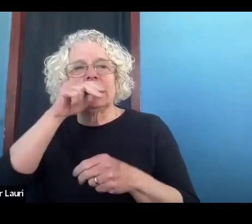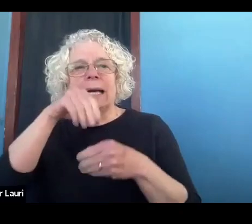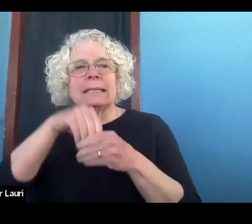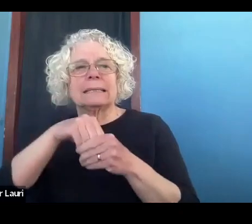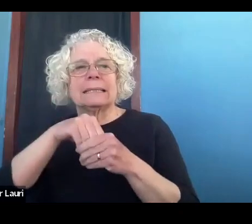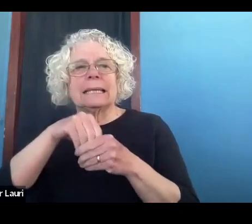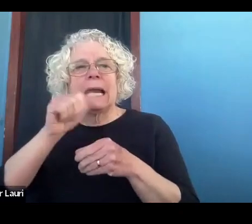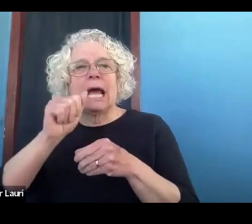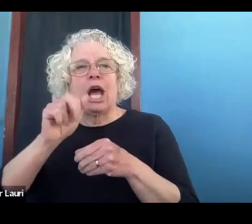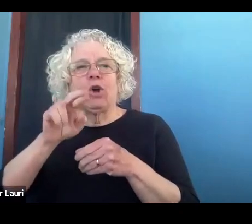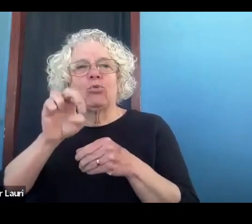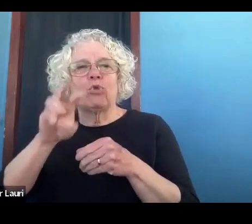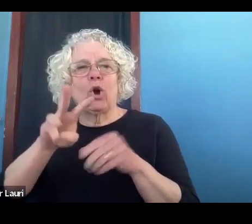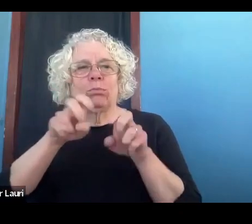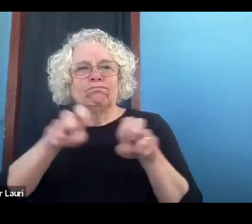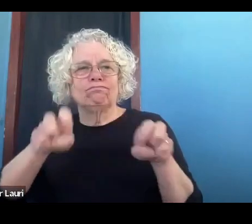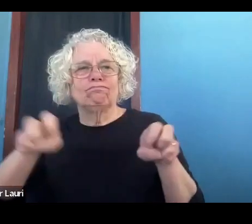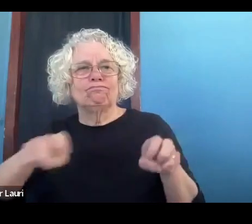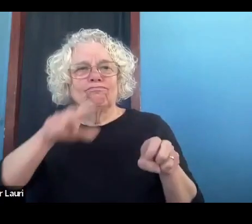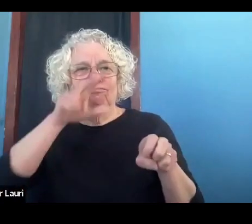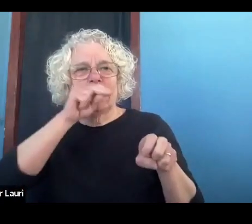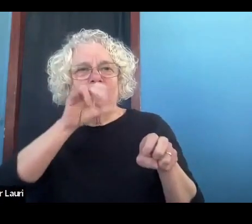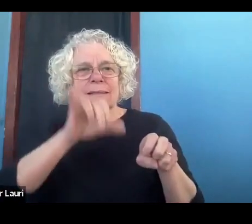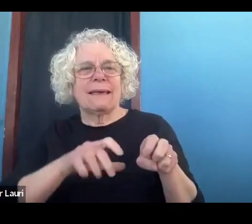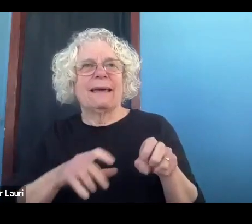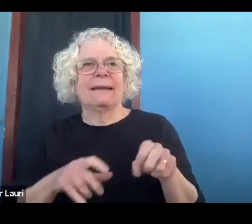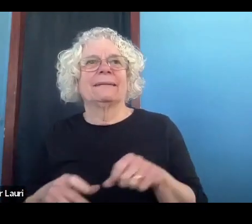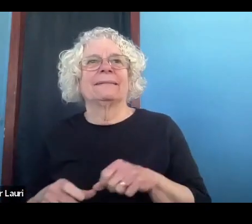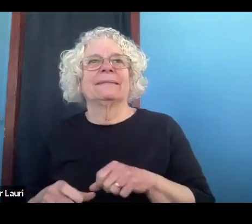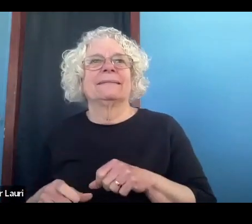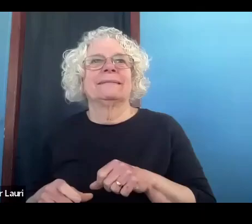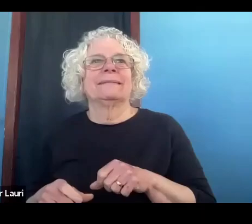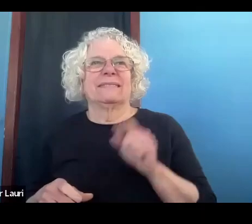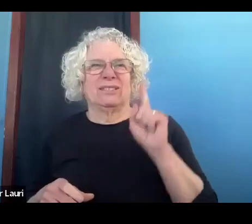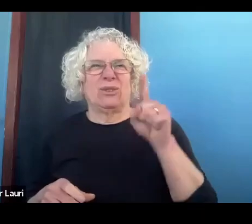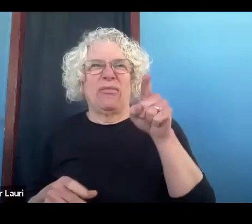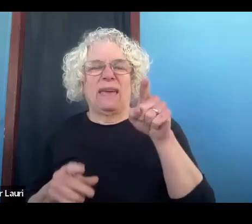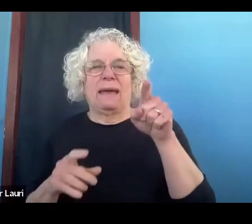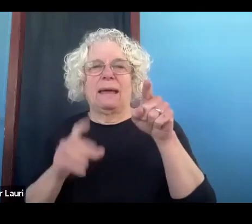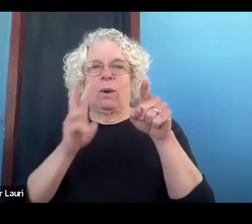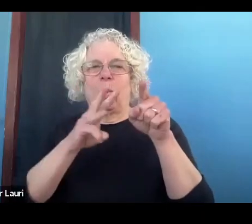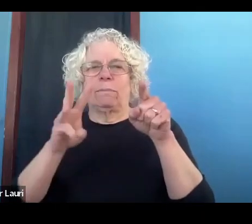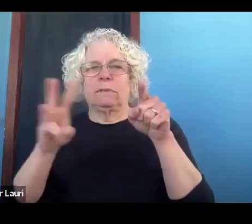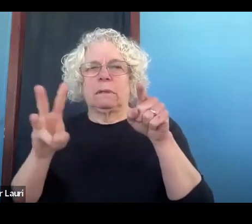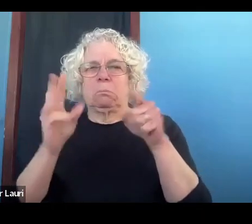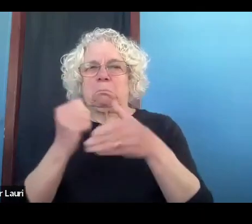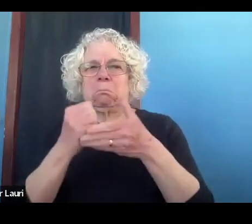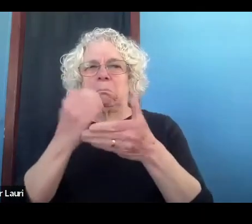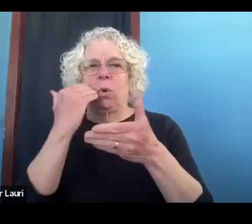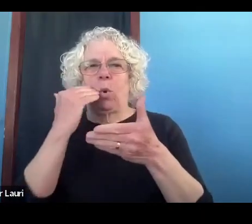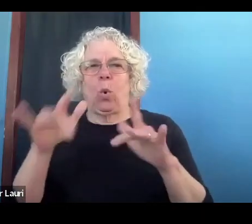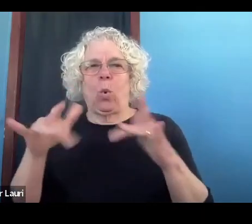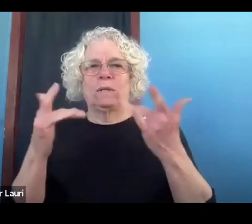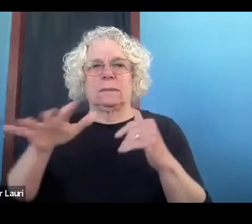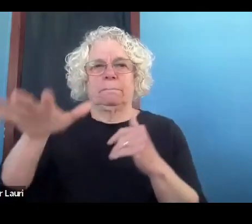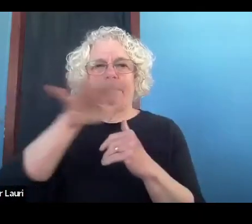will let you know what is going on in your community. Next slide, please.